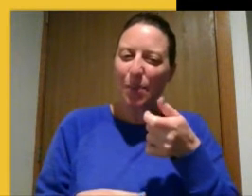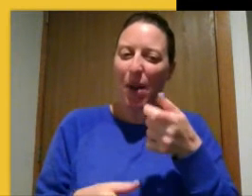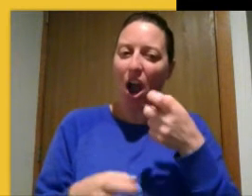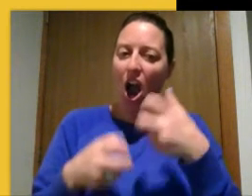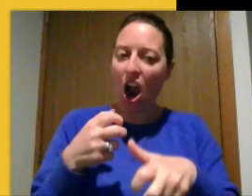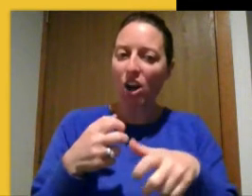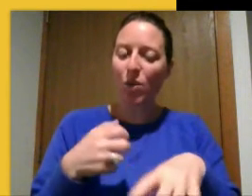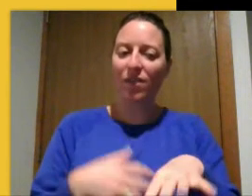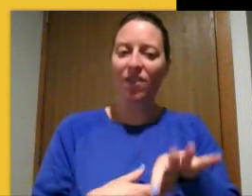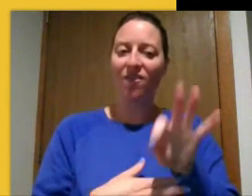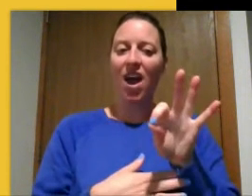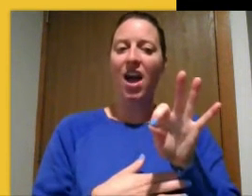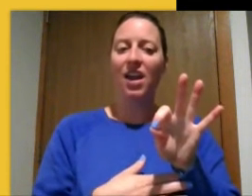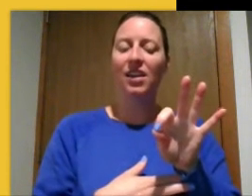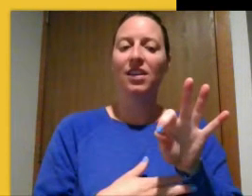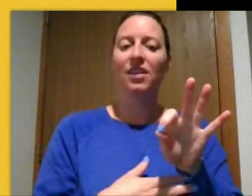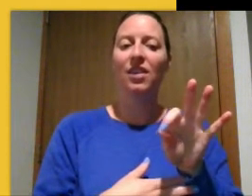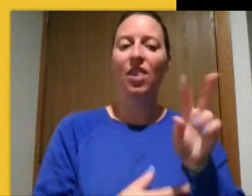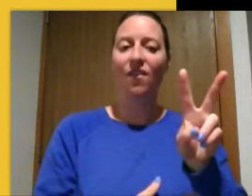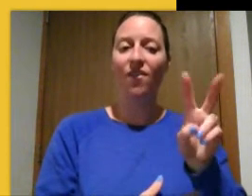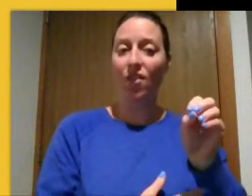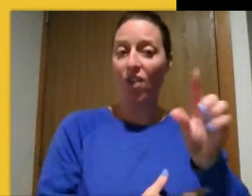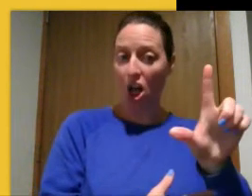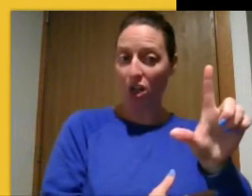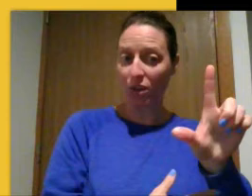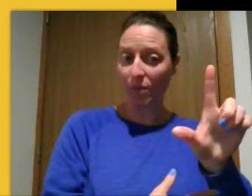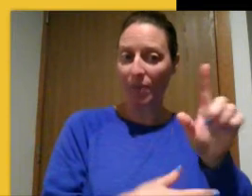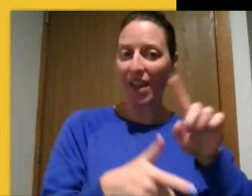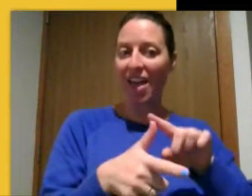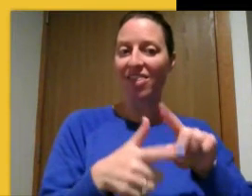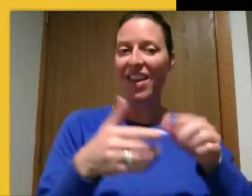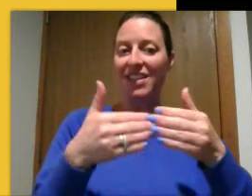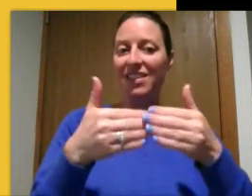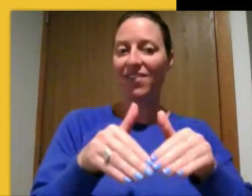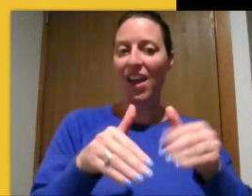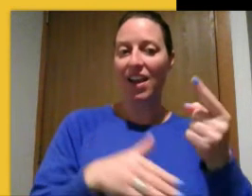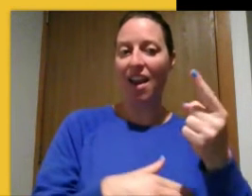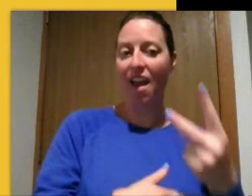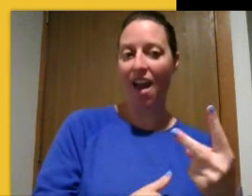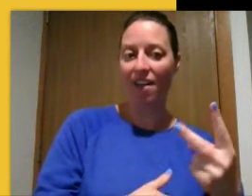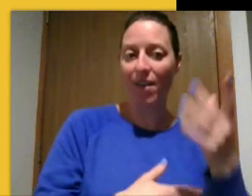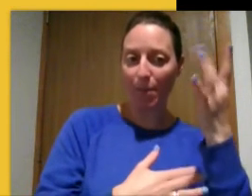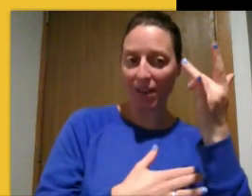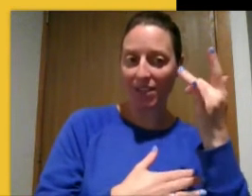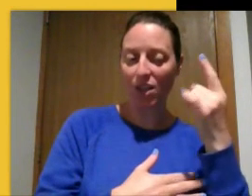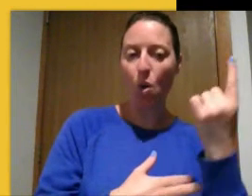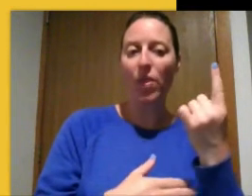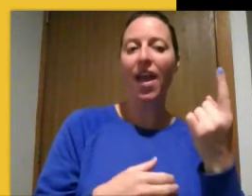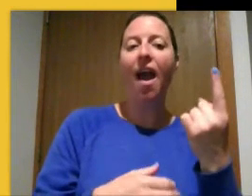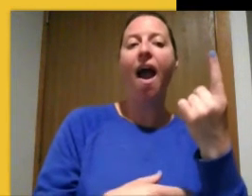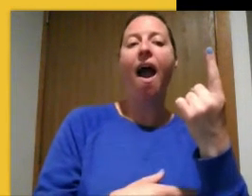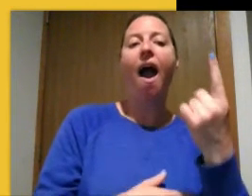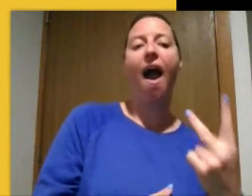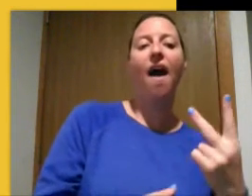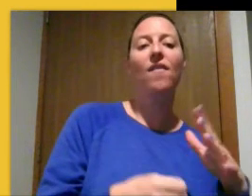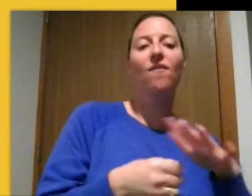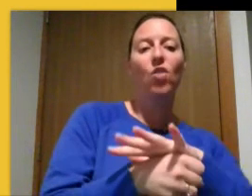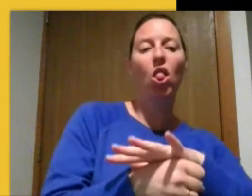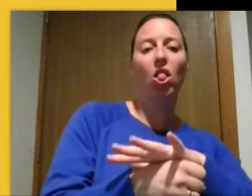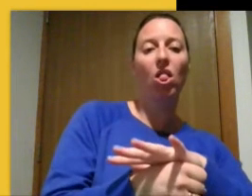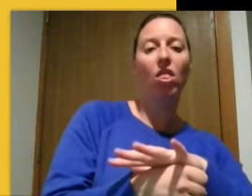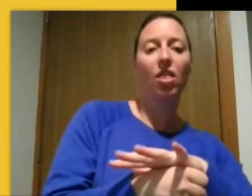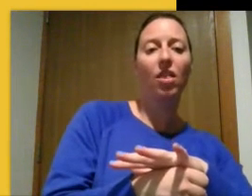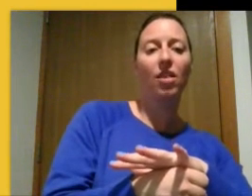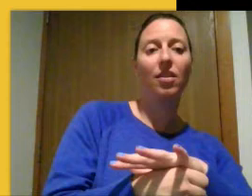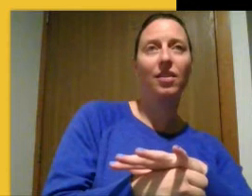to find out the volume and then divide it in half because it's only filled